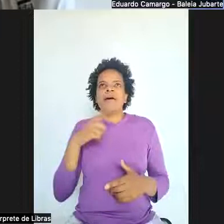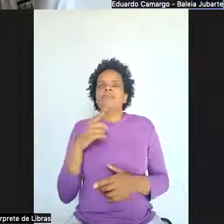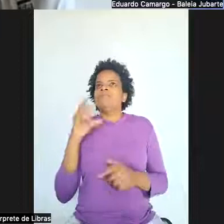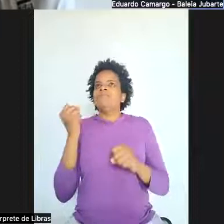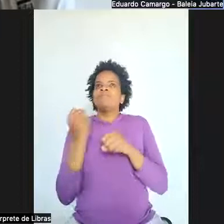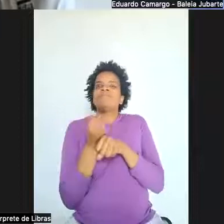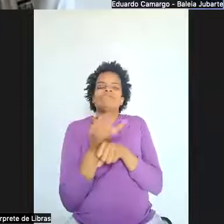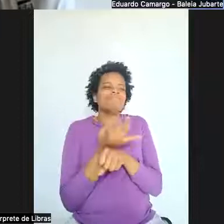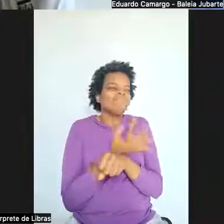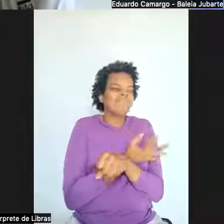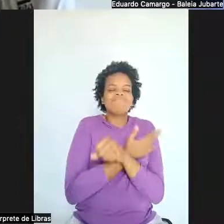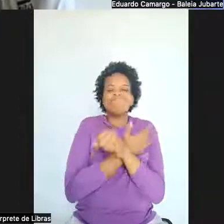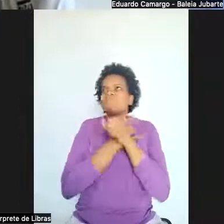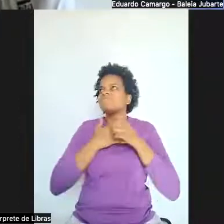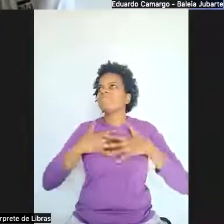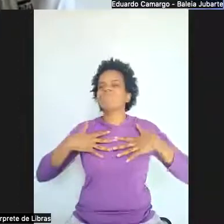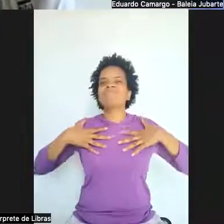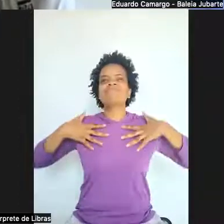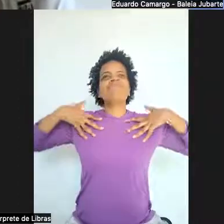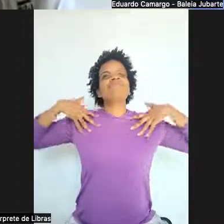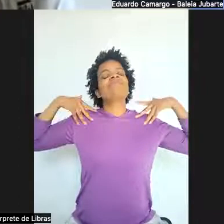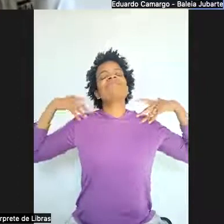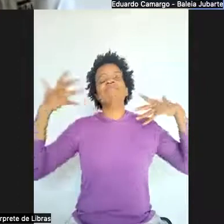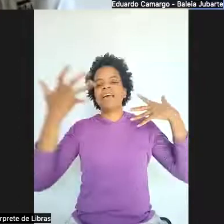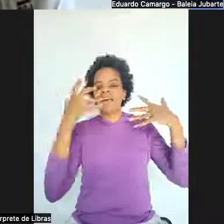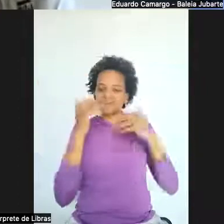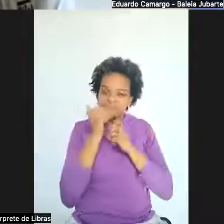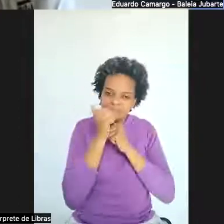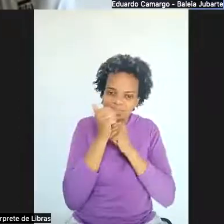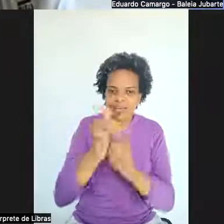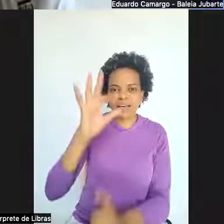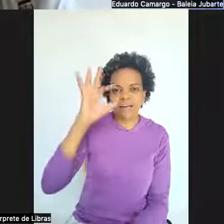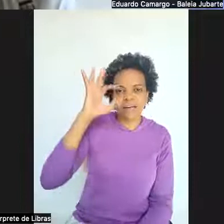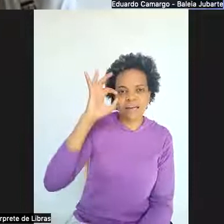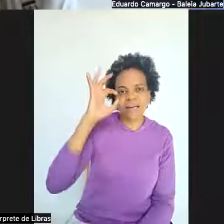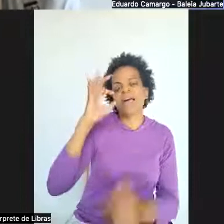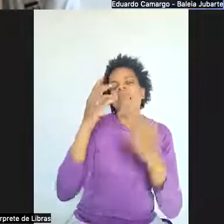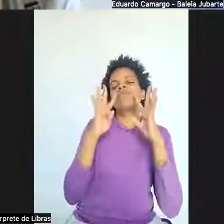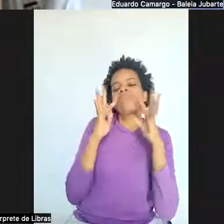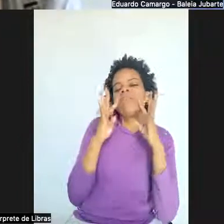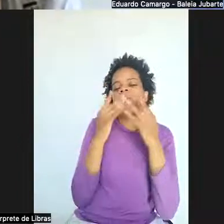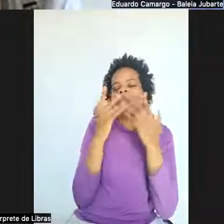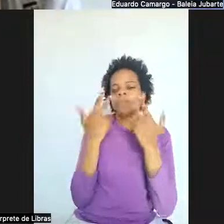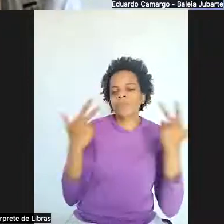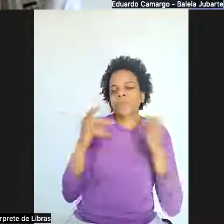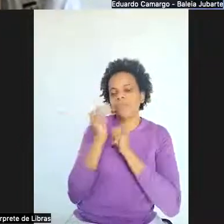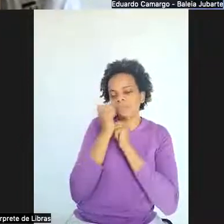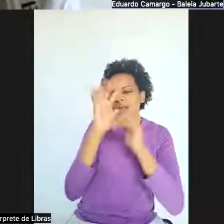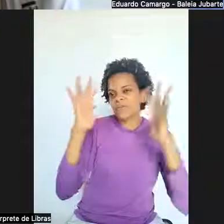It's a very emotional gathering, and I invite you all to follow us on the social media.